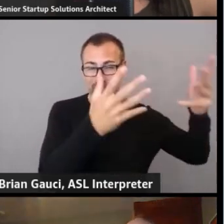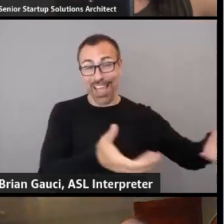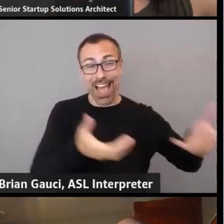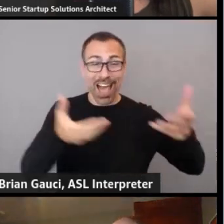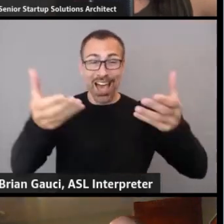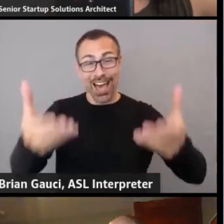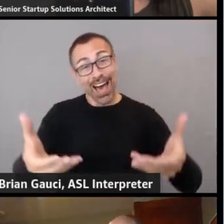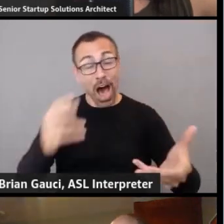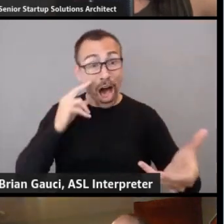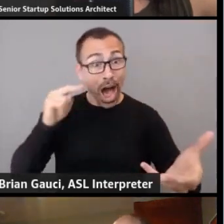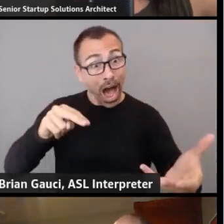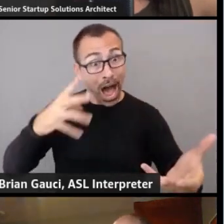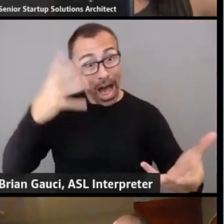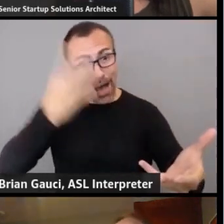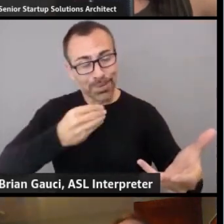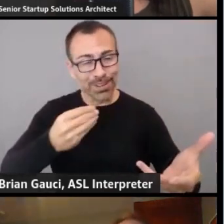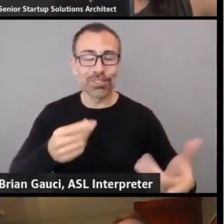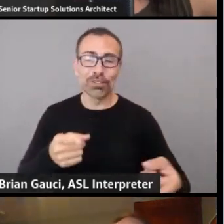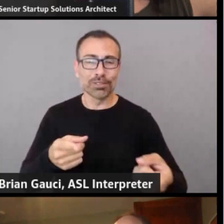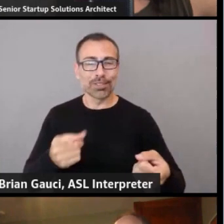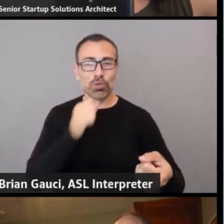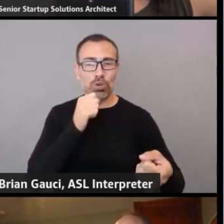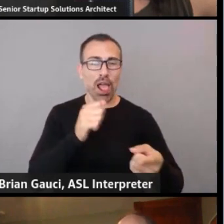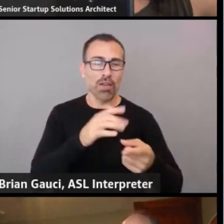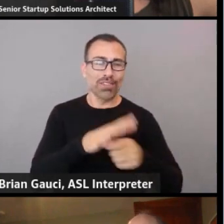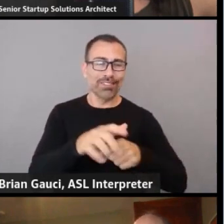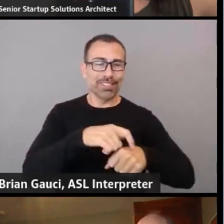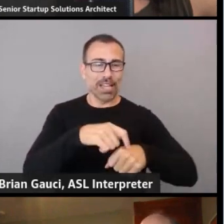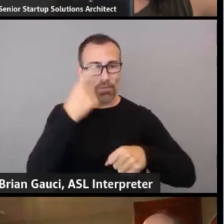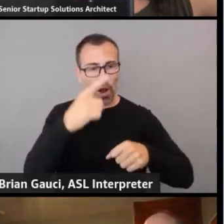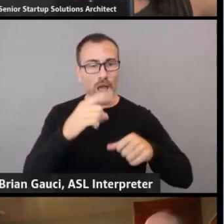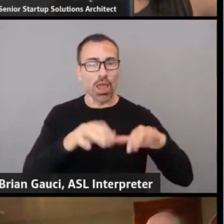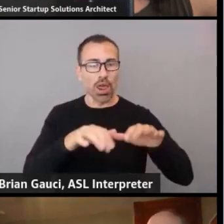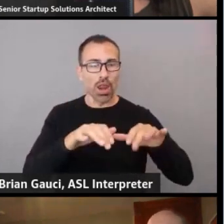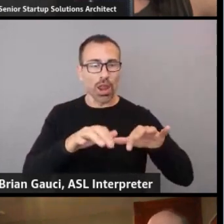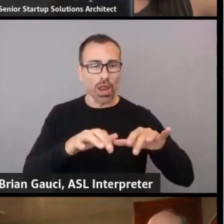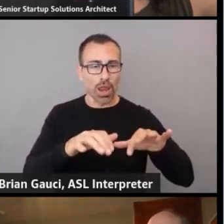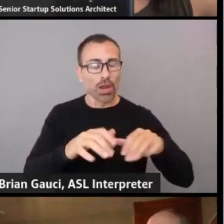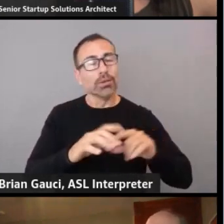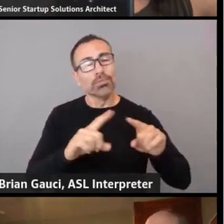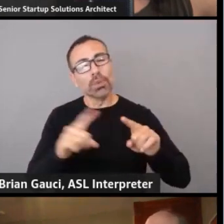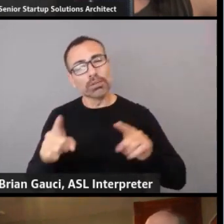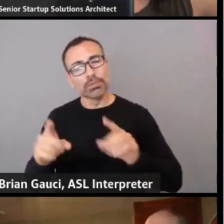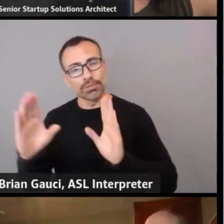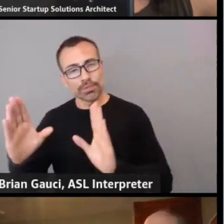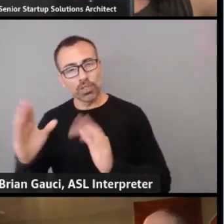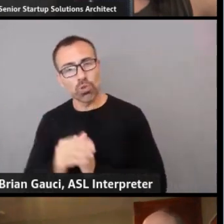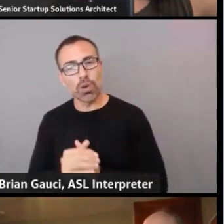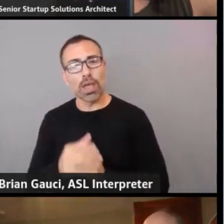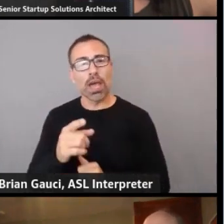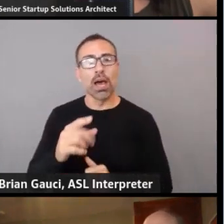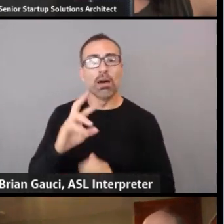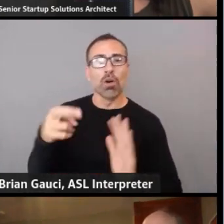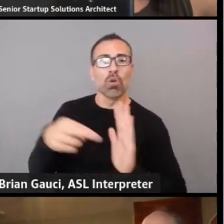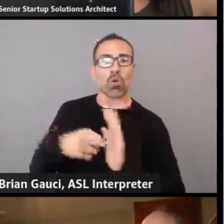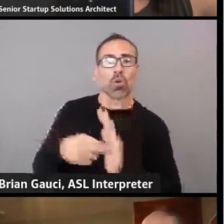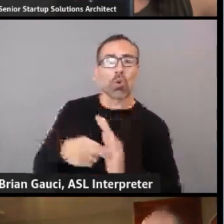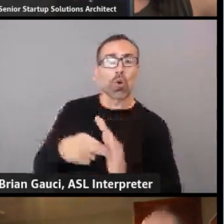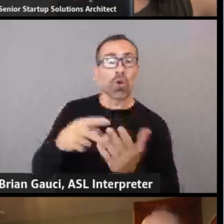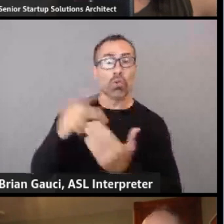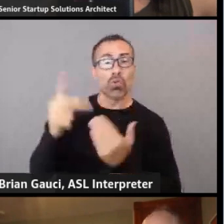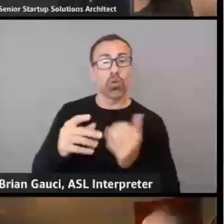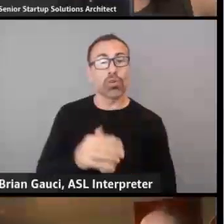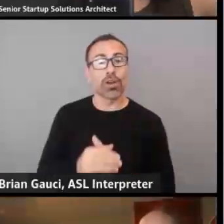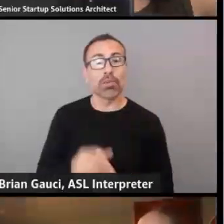ourselves. So here we have a hello world program. And specifically, we're going to take a text string as input